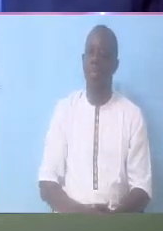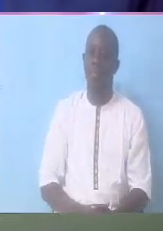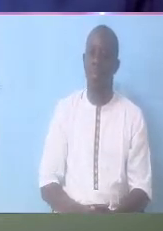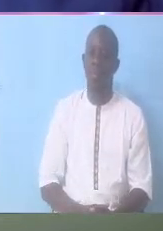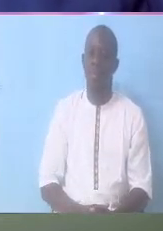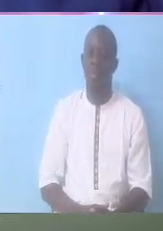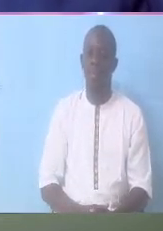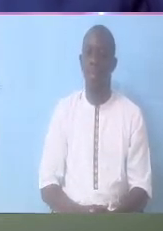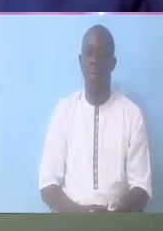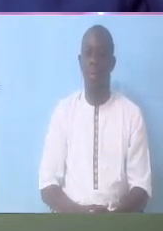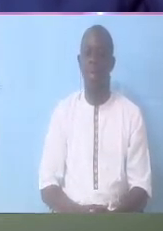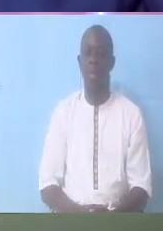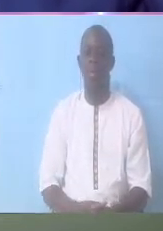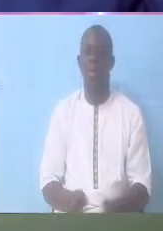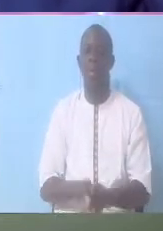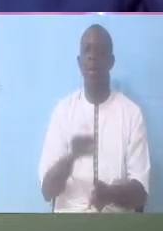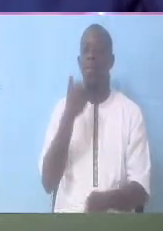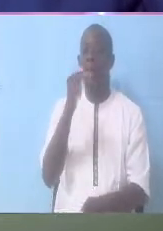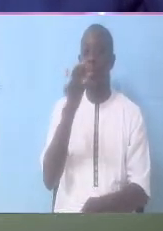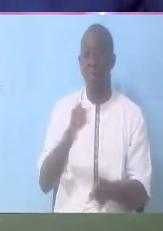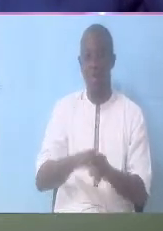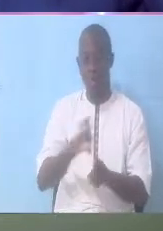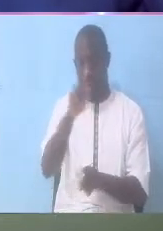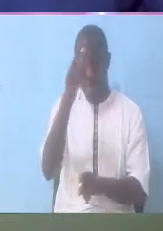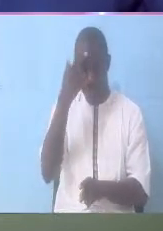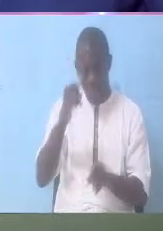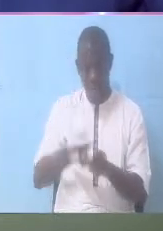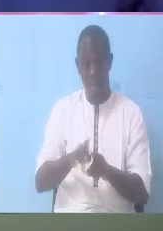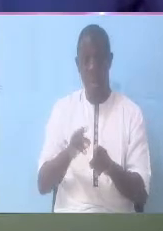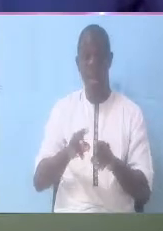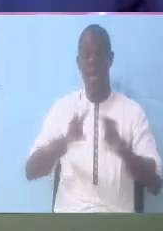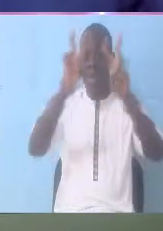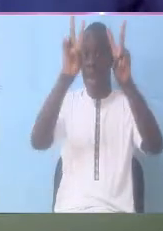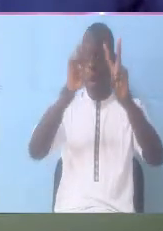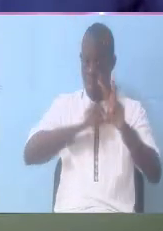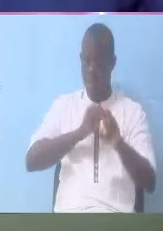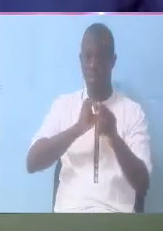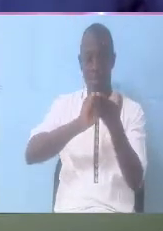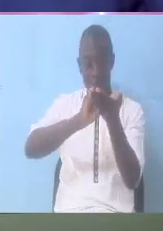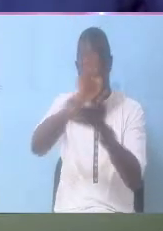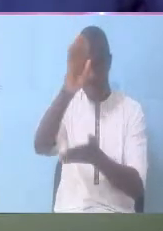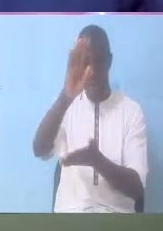Is it lost to you that Yaya Jammeh ordered the killing of these 5 people?